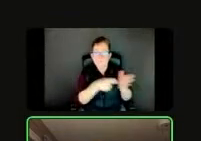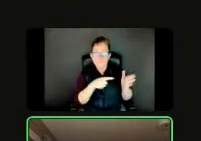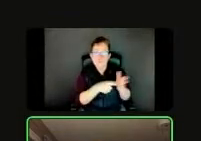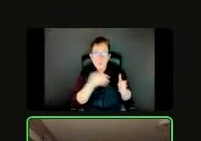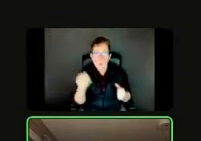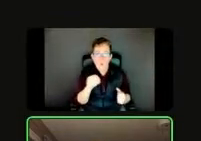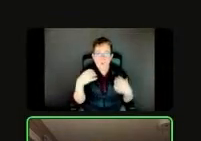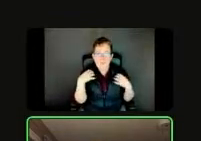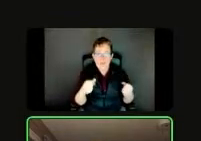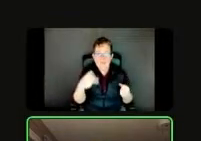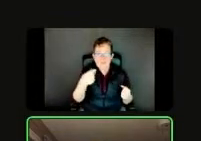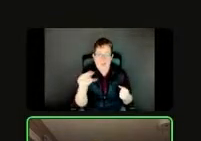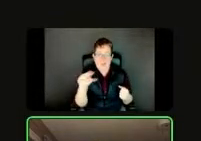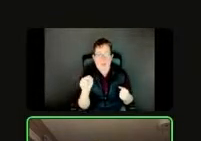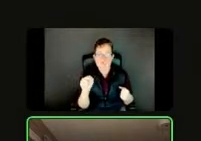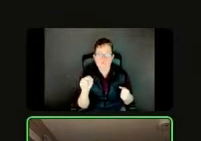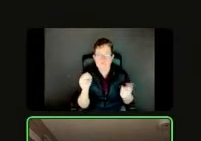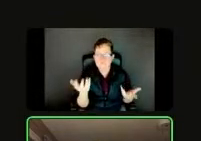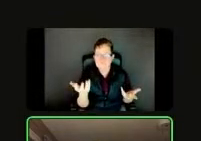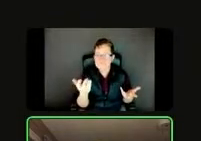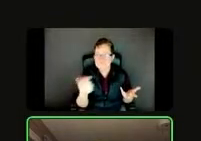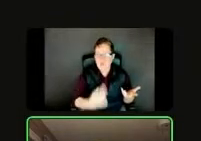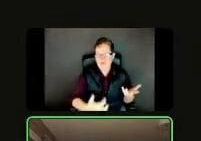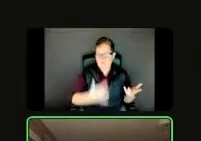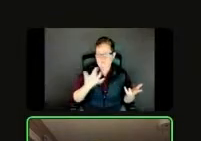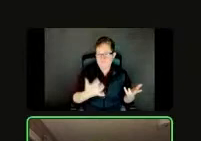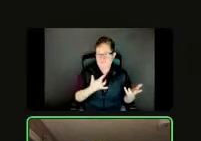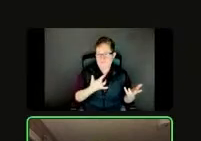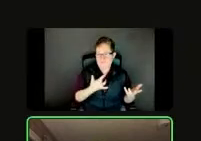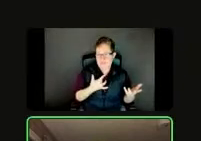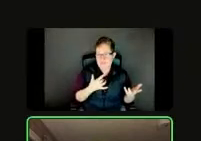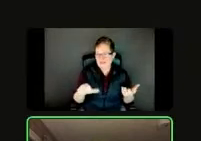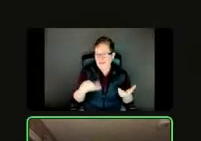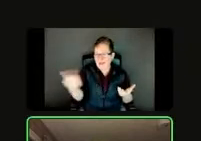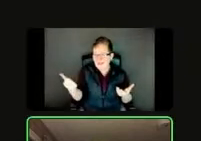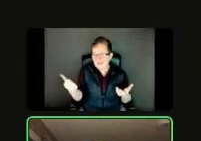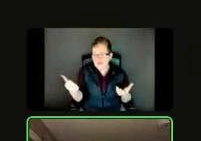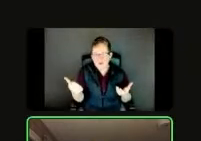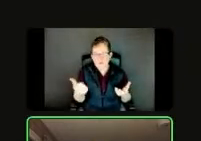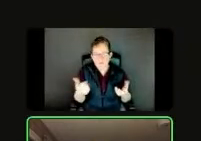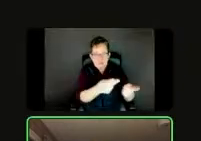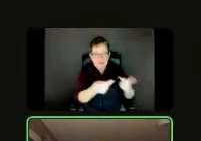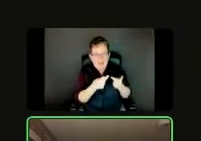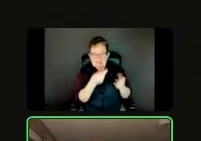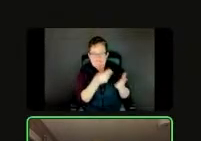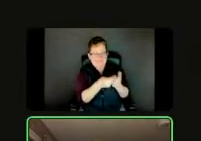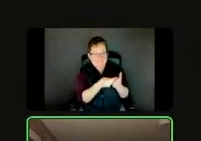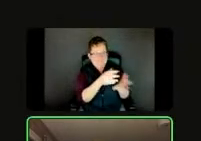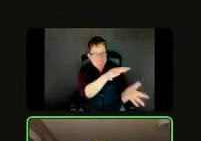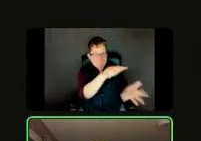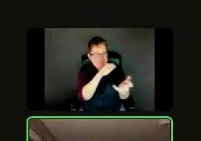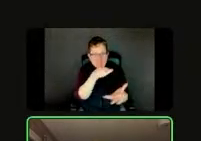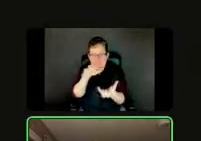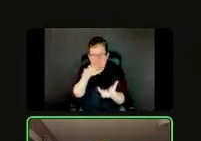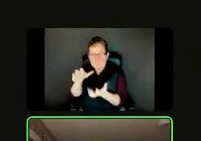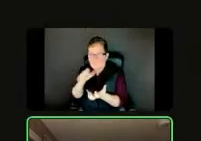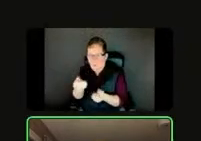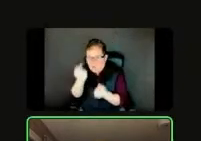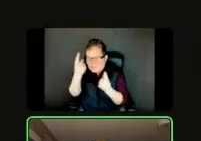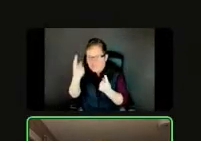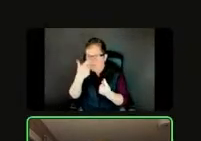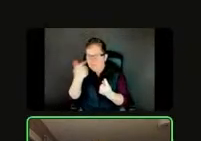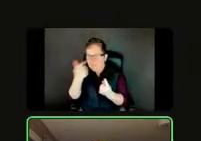Health Plan. I feel like there are other sources out there that we don't understand because we are wading into